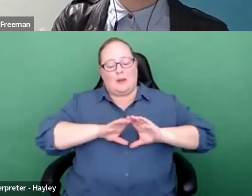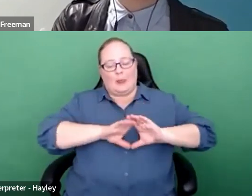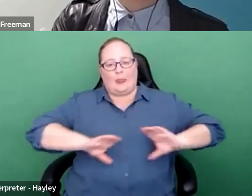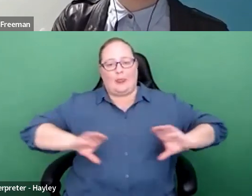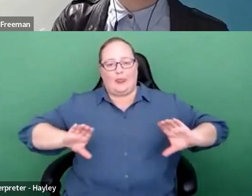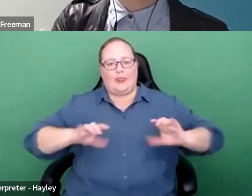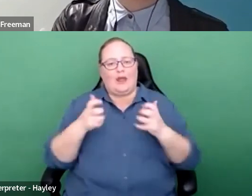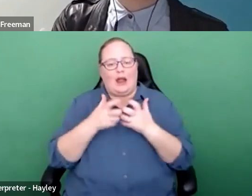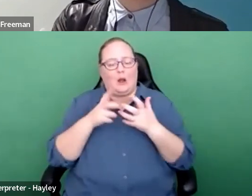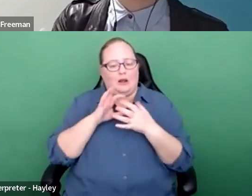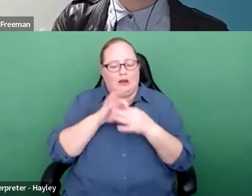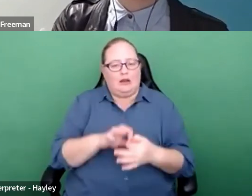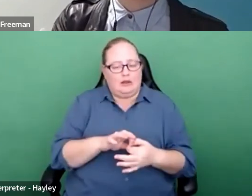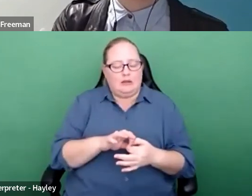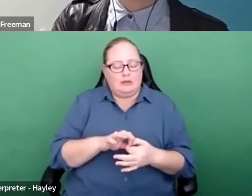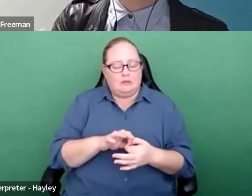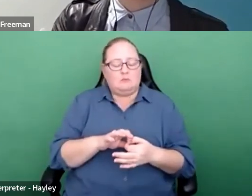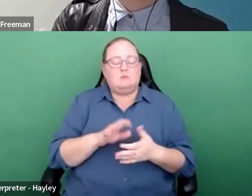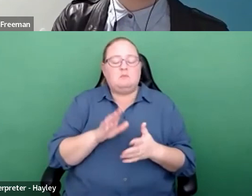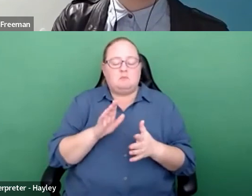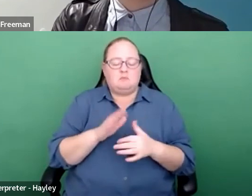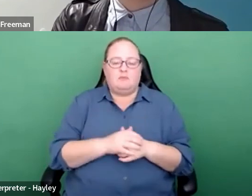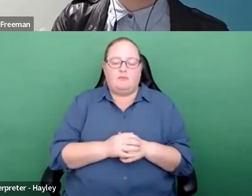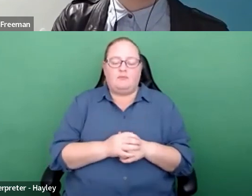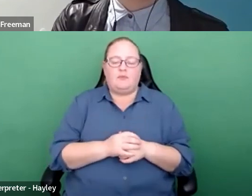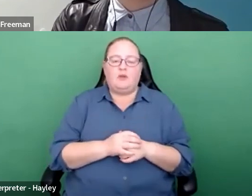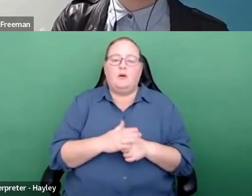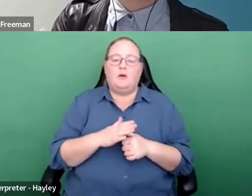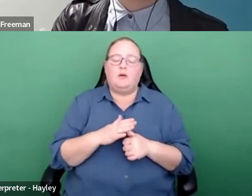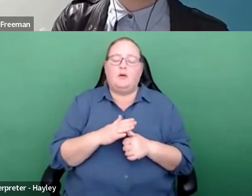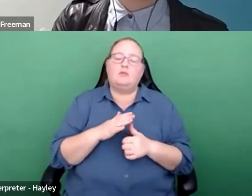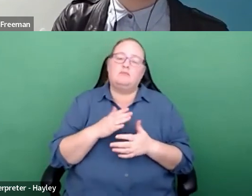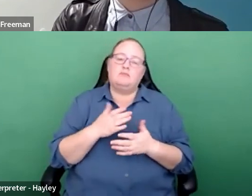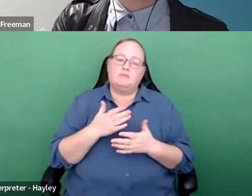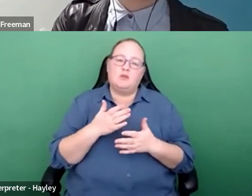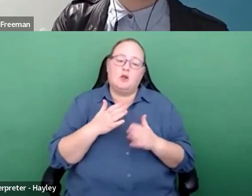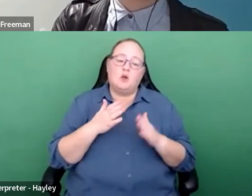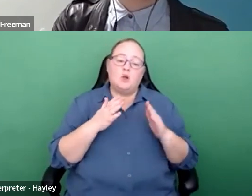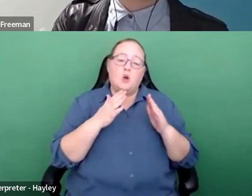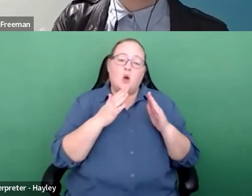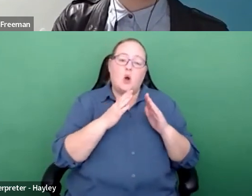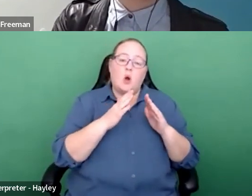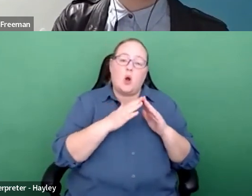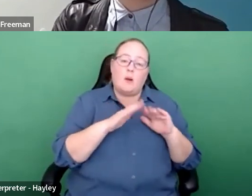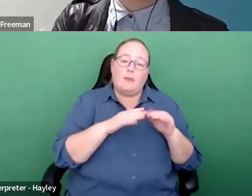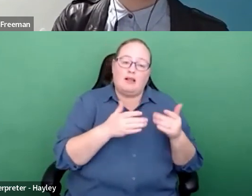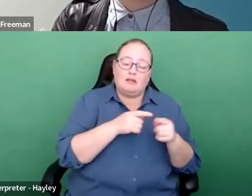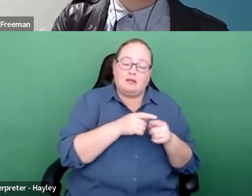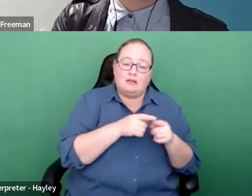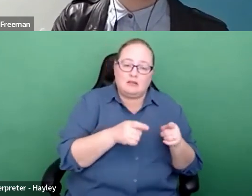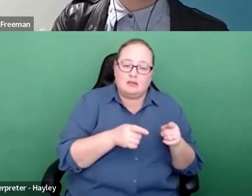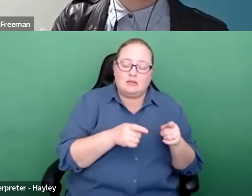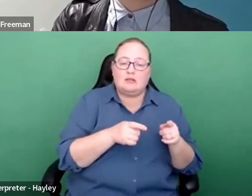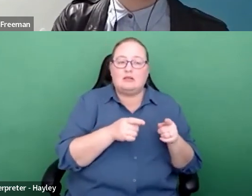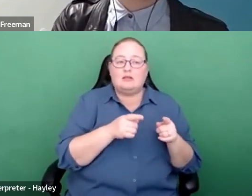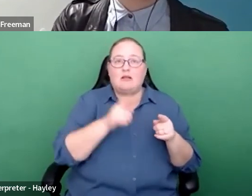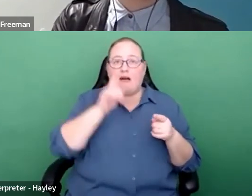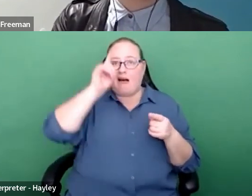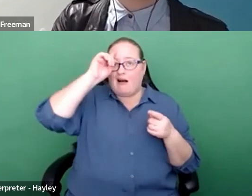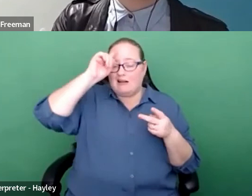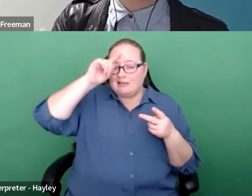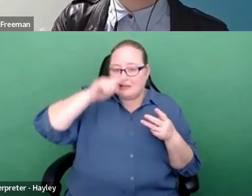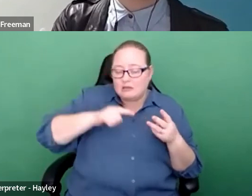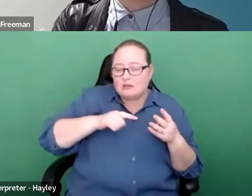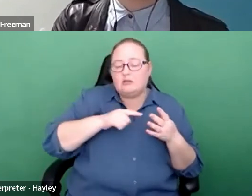the first thing to say would be that to some extent the ideas and responses to homelessness are going to be quite culturally specific. Like what I hope to